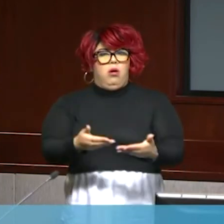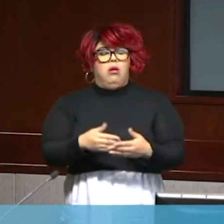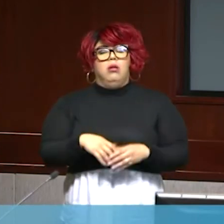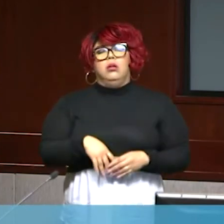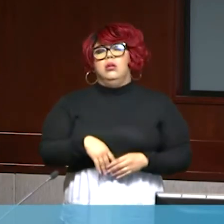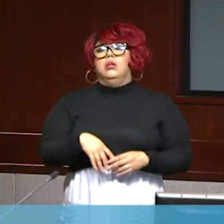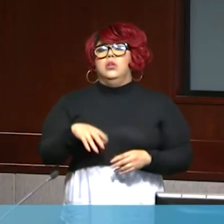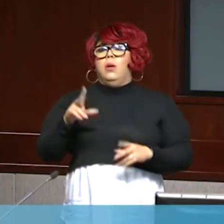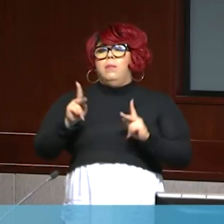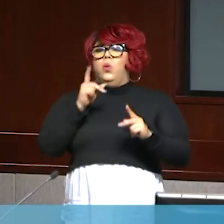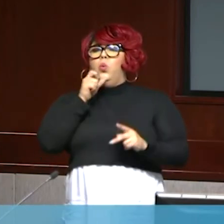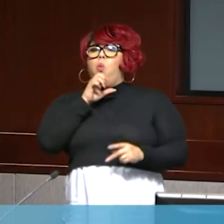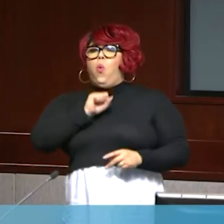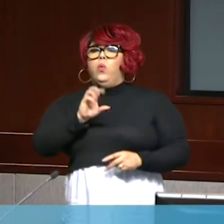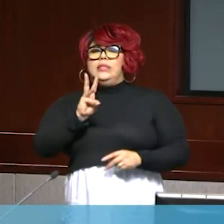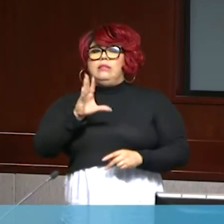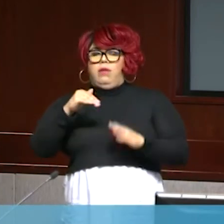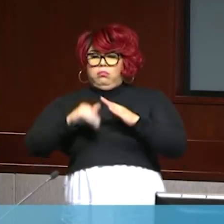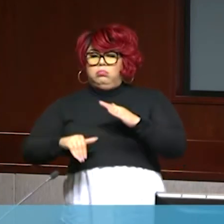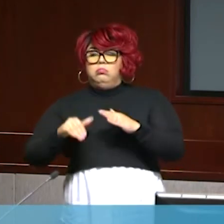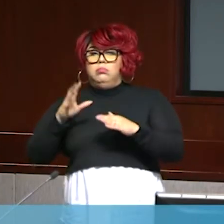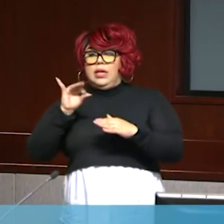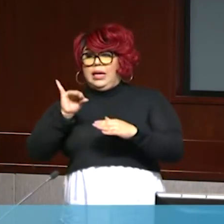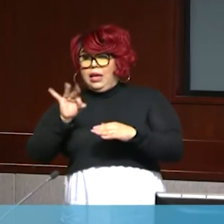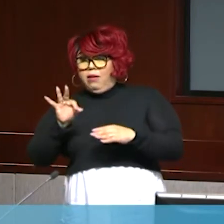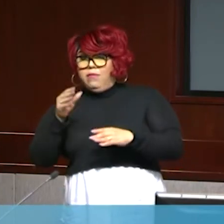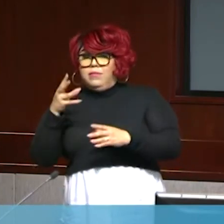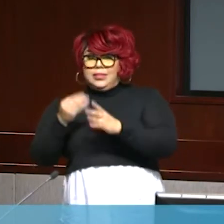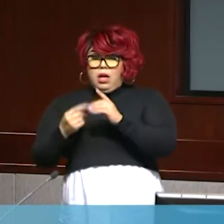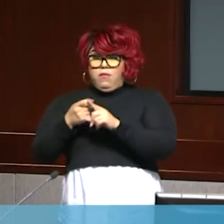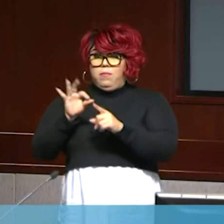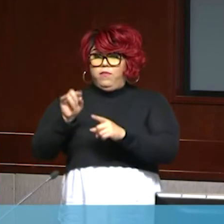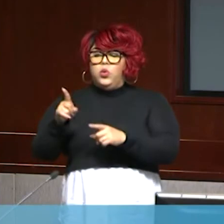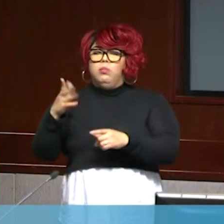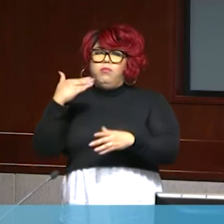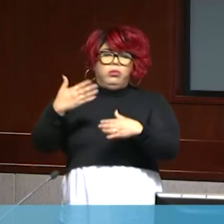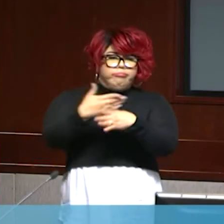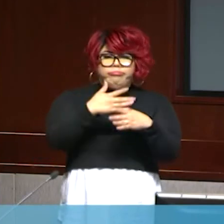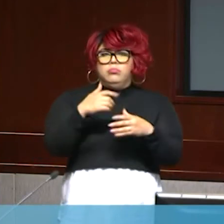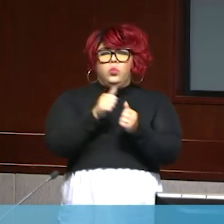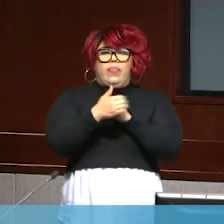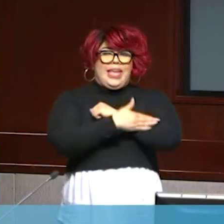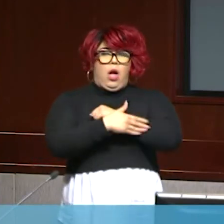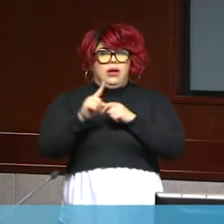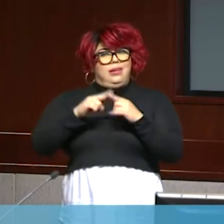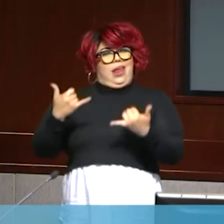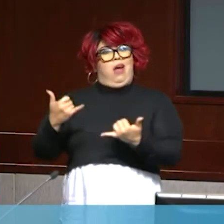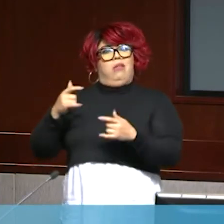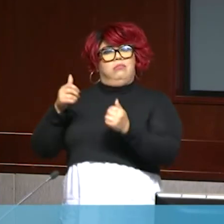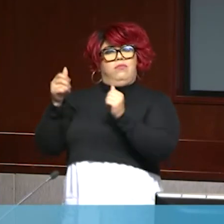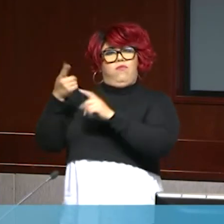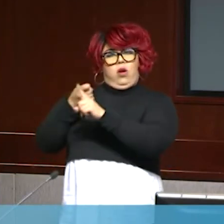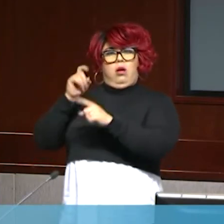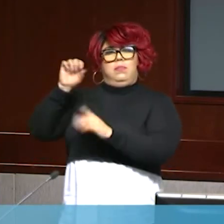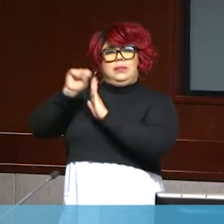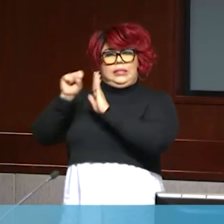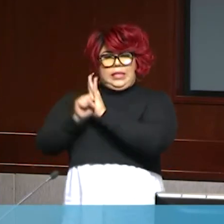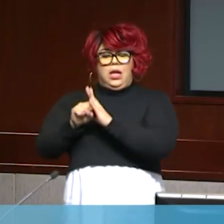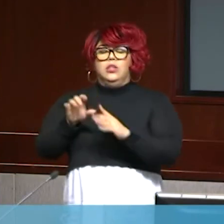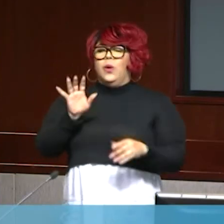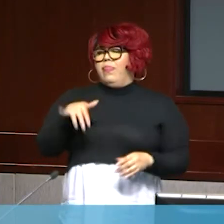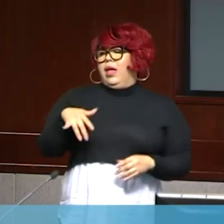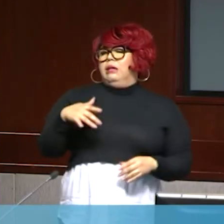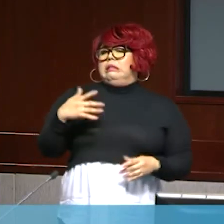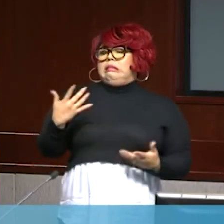age of 65. And so we want to make sure that that's a clear message as we're trying to compare this year's flu data